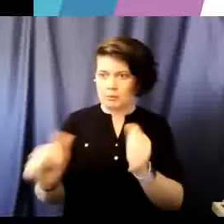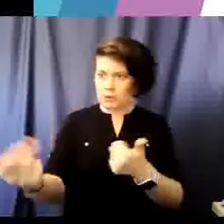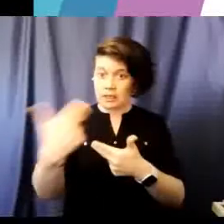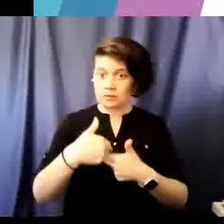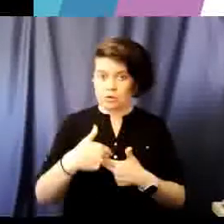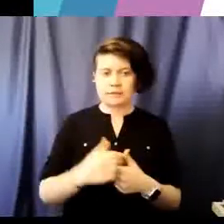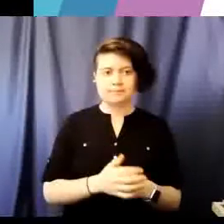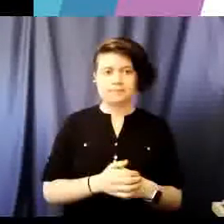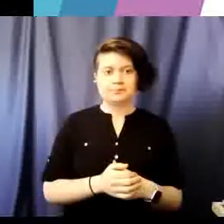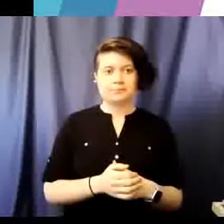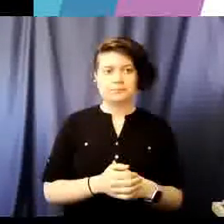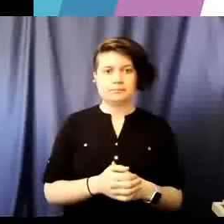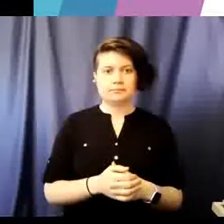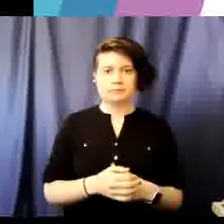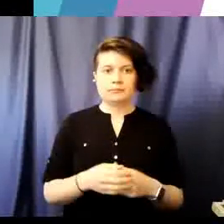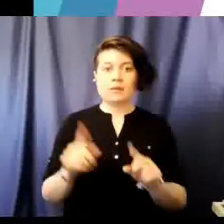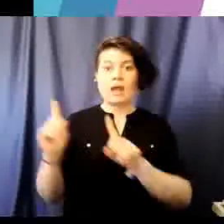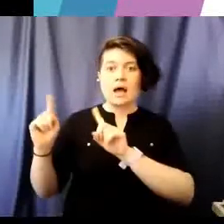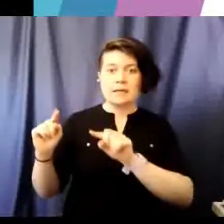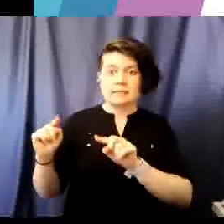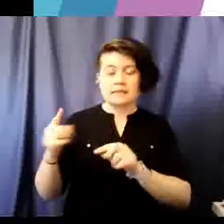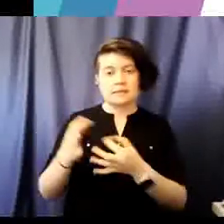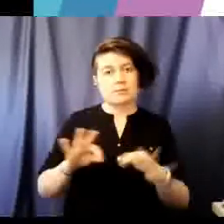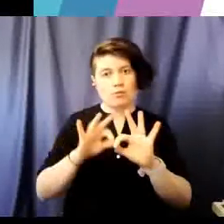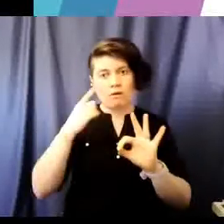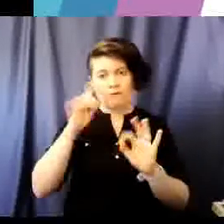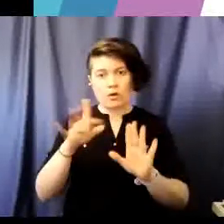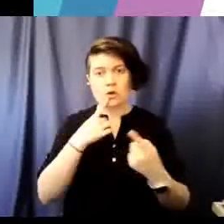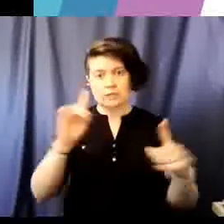the attendance and success of your group.